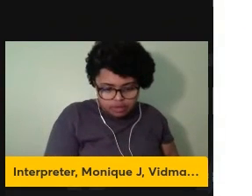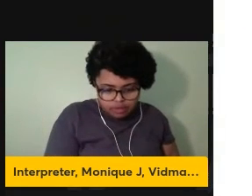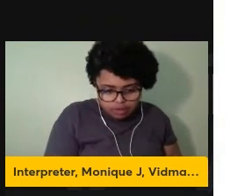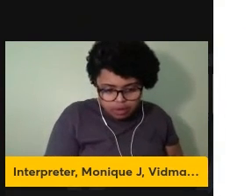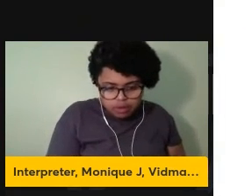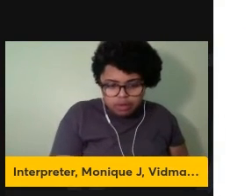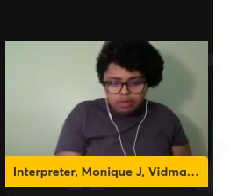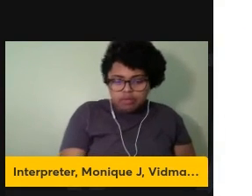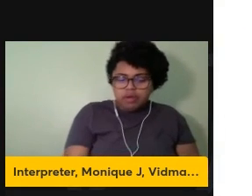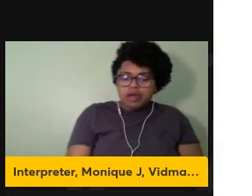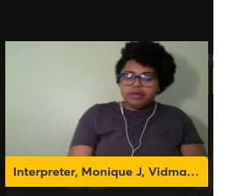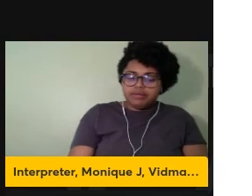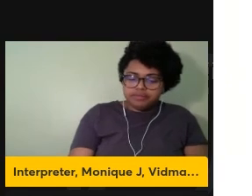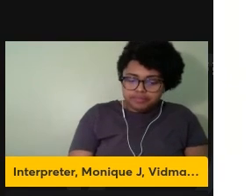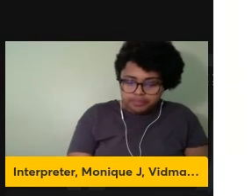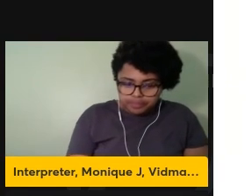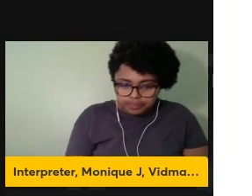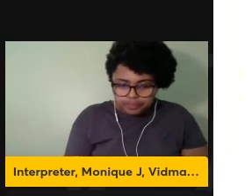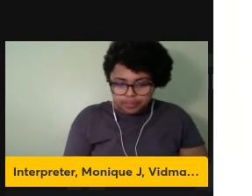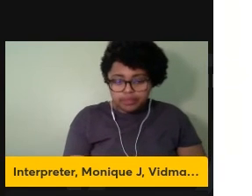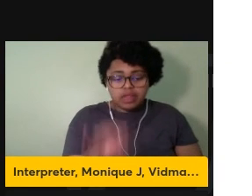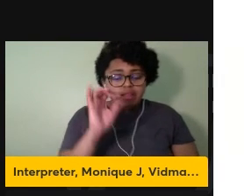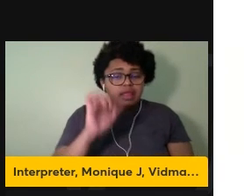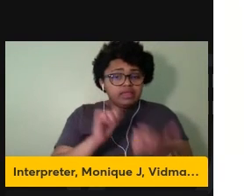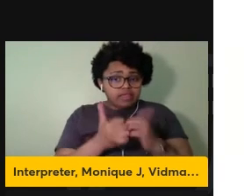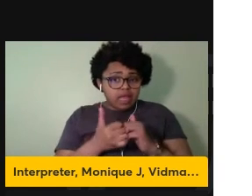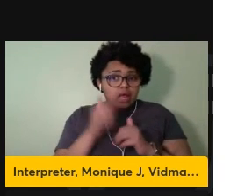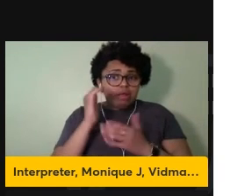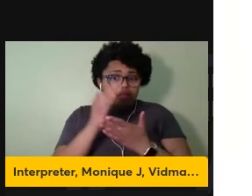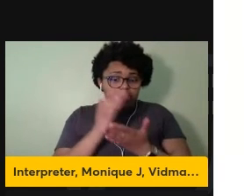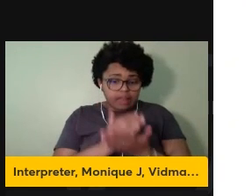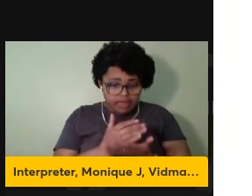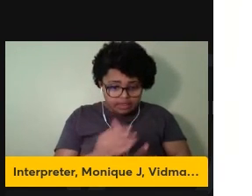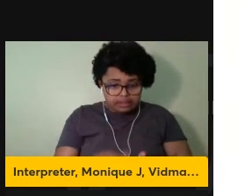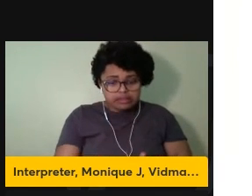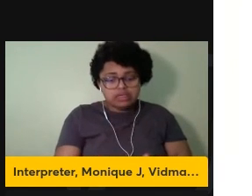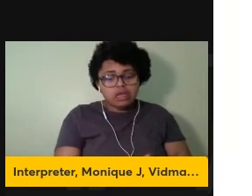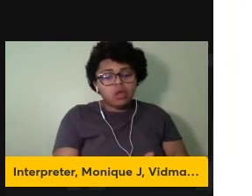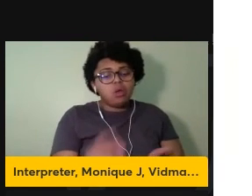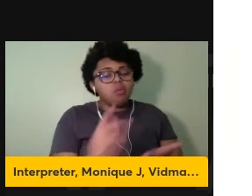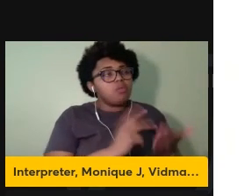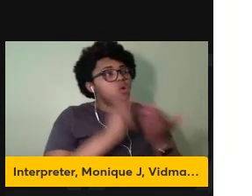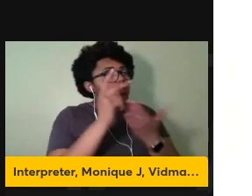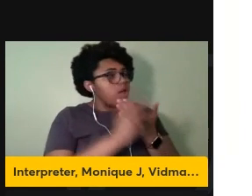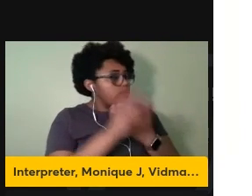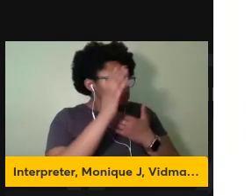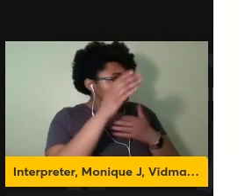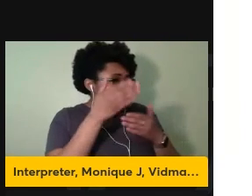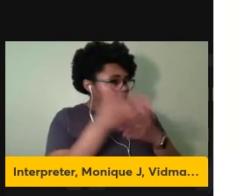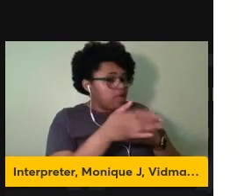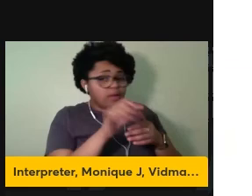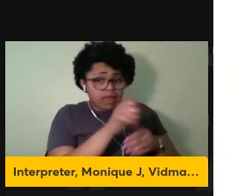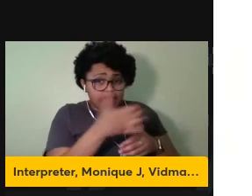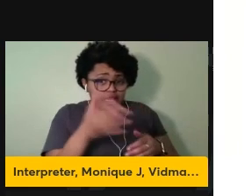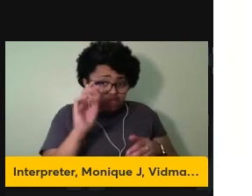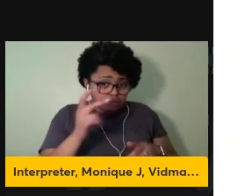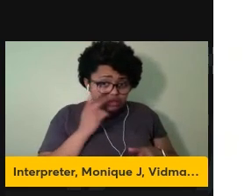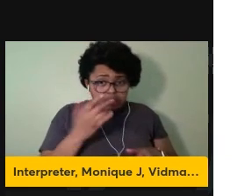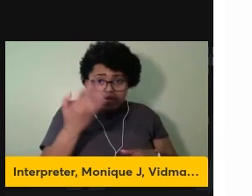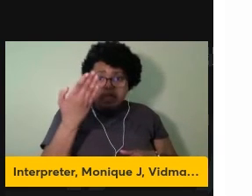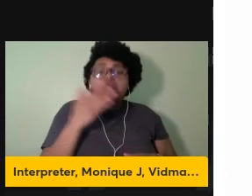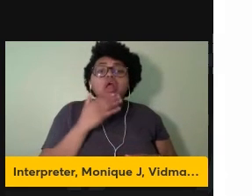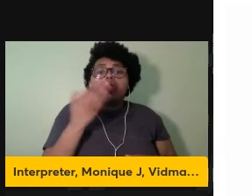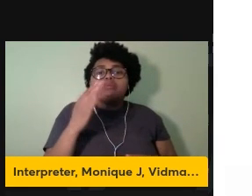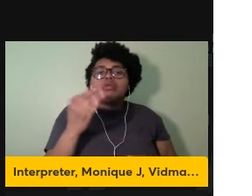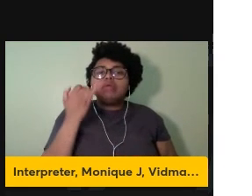And this is how it will list the programs. Anything you see in blue, so if I